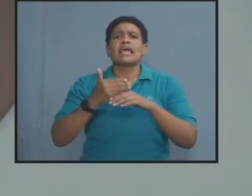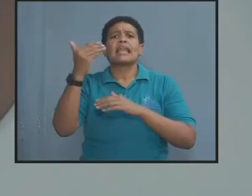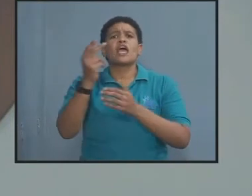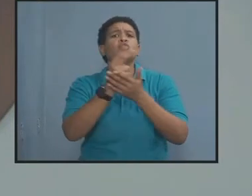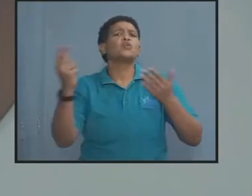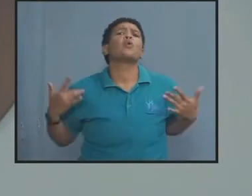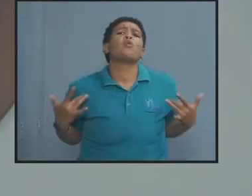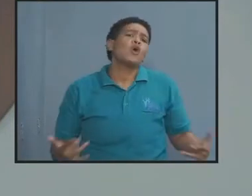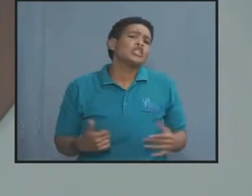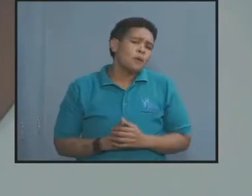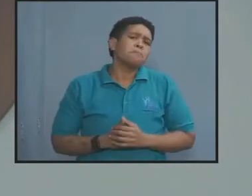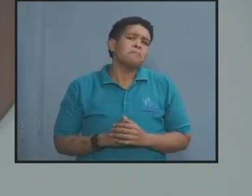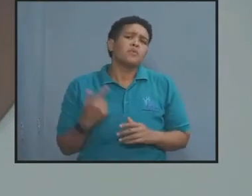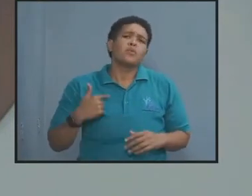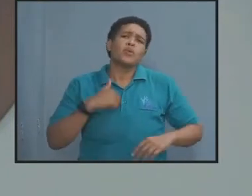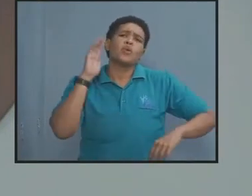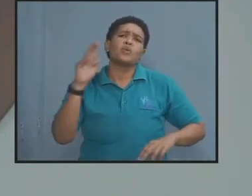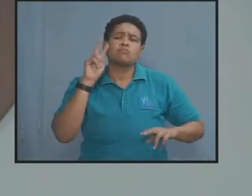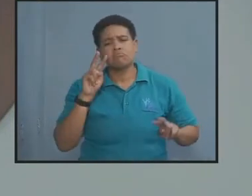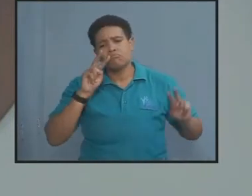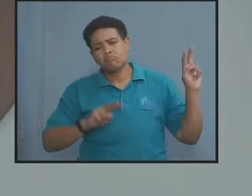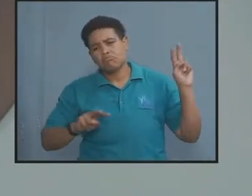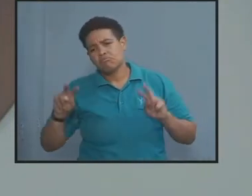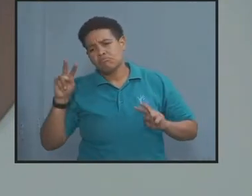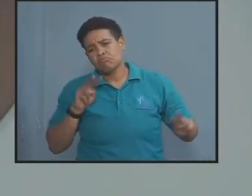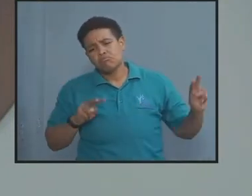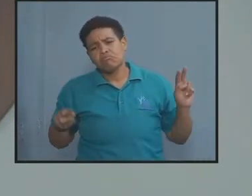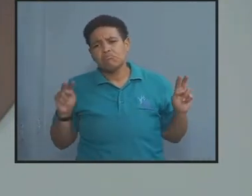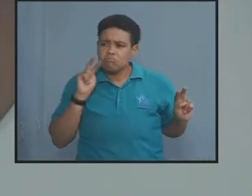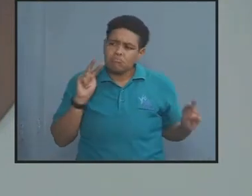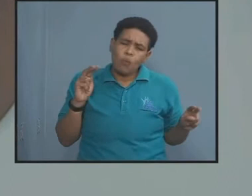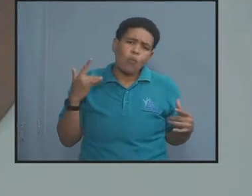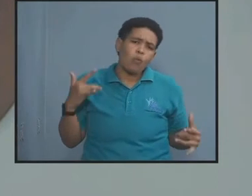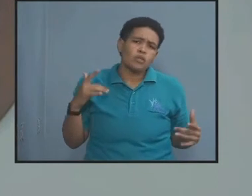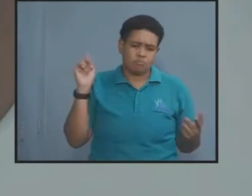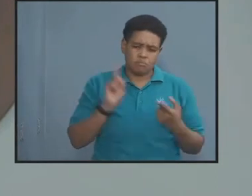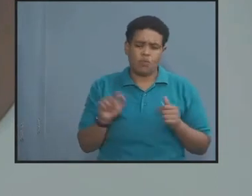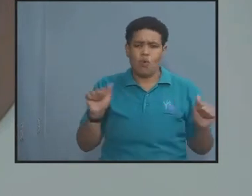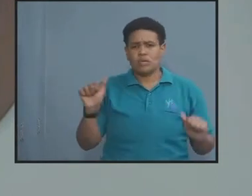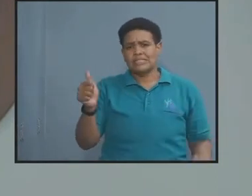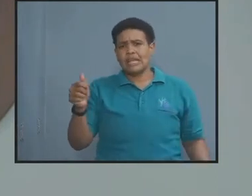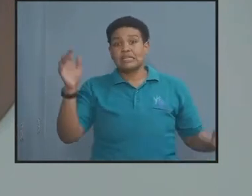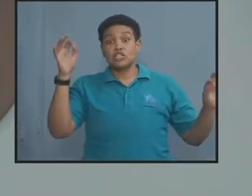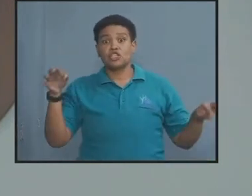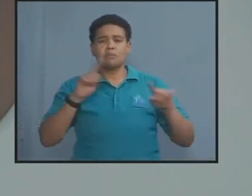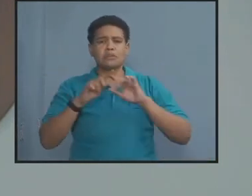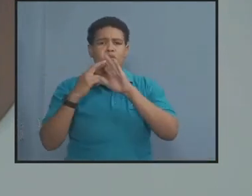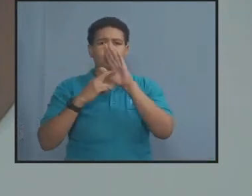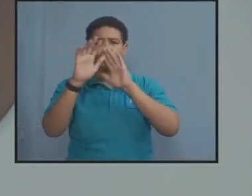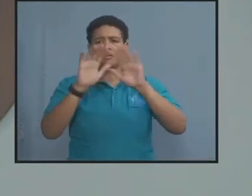weeks, we will continue to monitor the situation and determine the measures